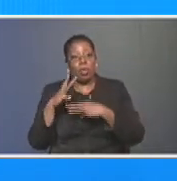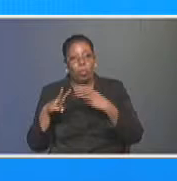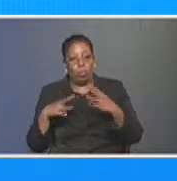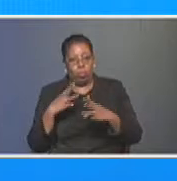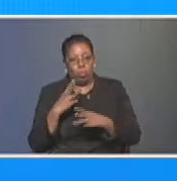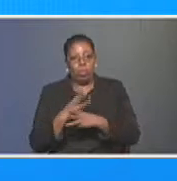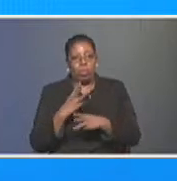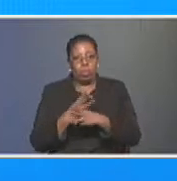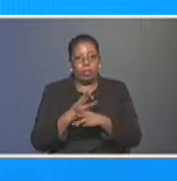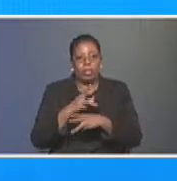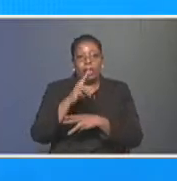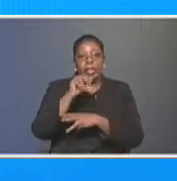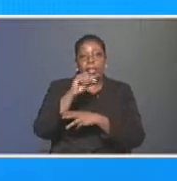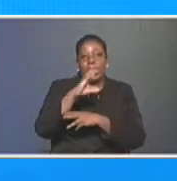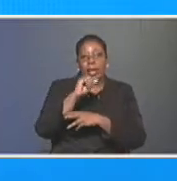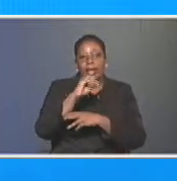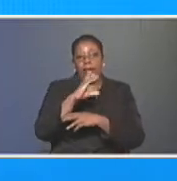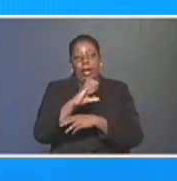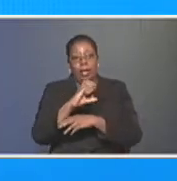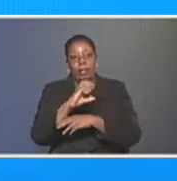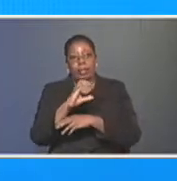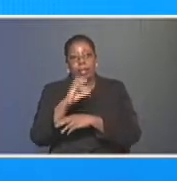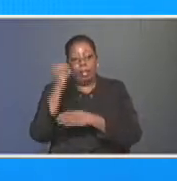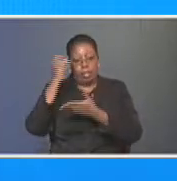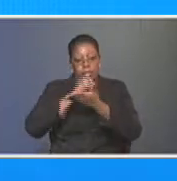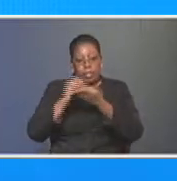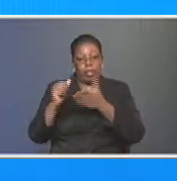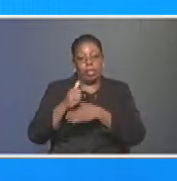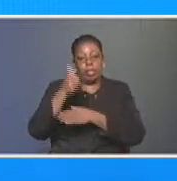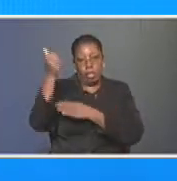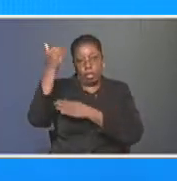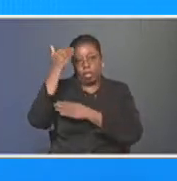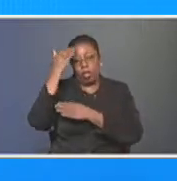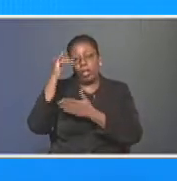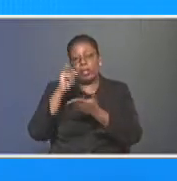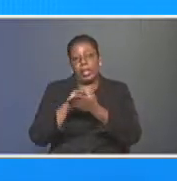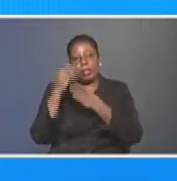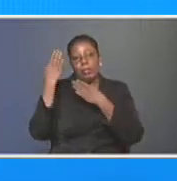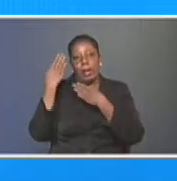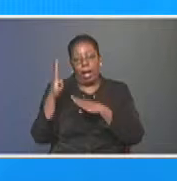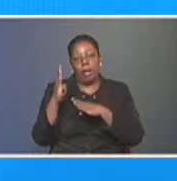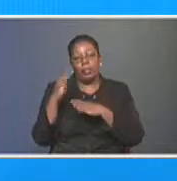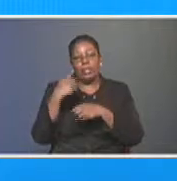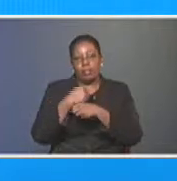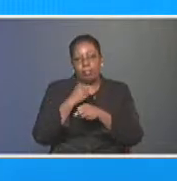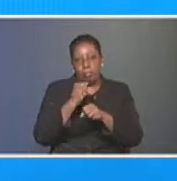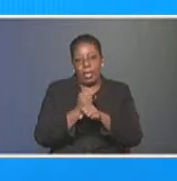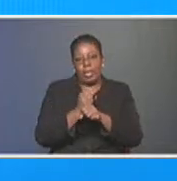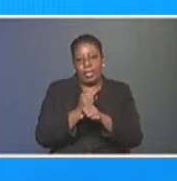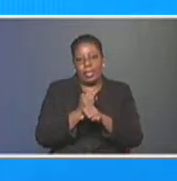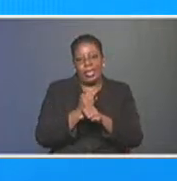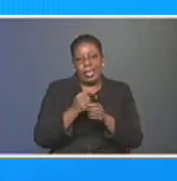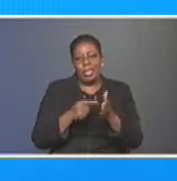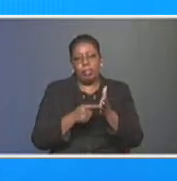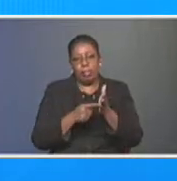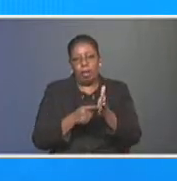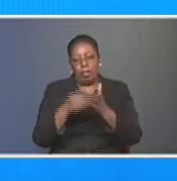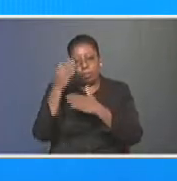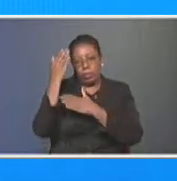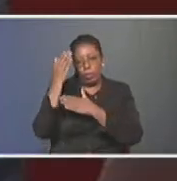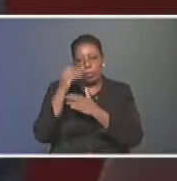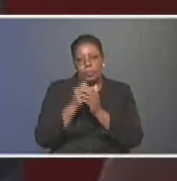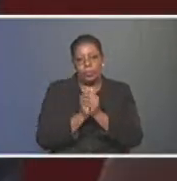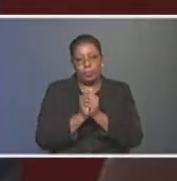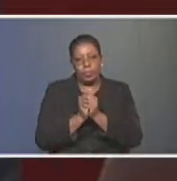Bolag, NACAC Regional Secretary General Keith Joseph acknowledged that the Bahamas has made its mark.